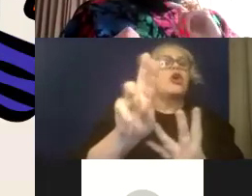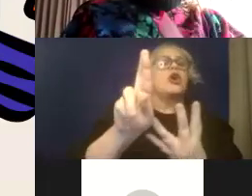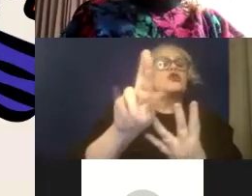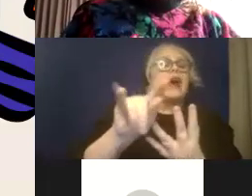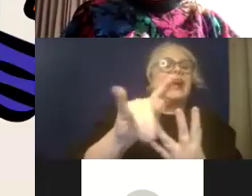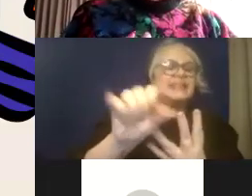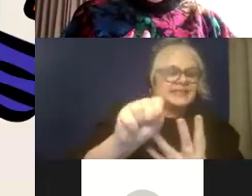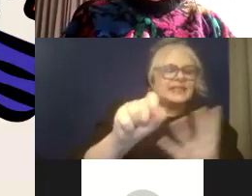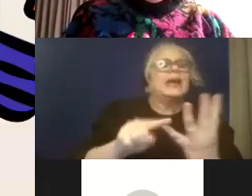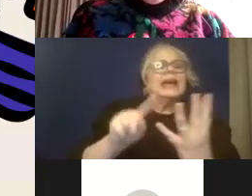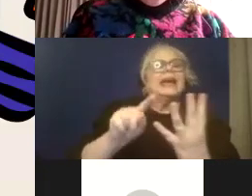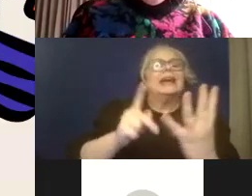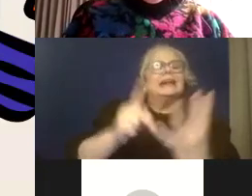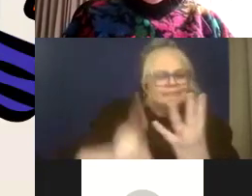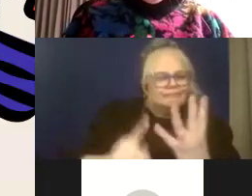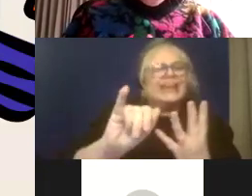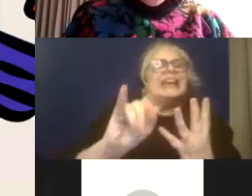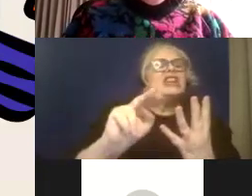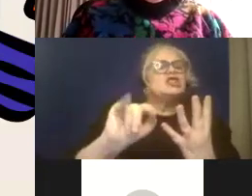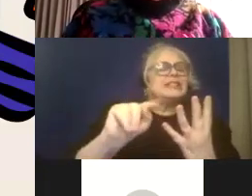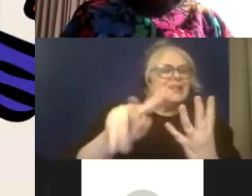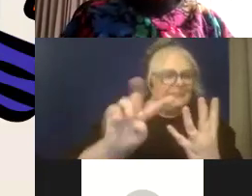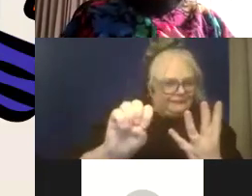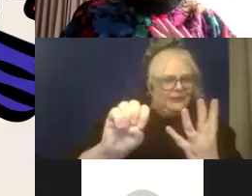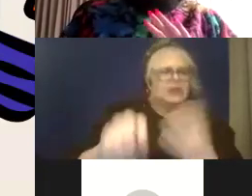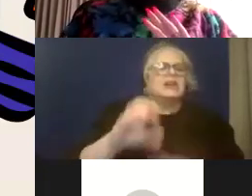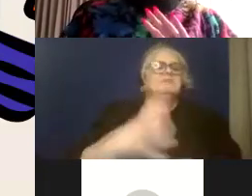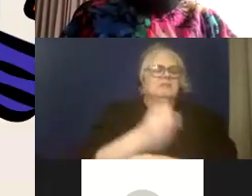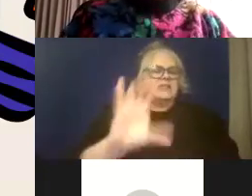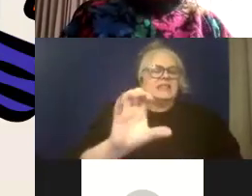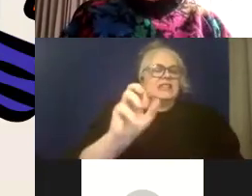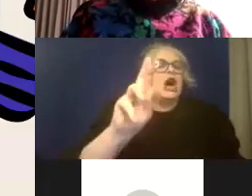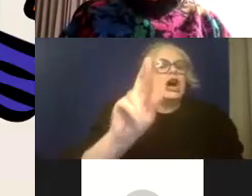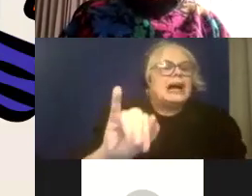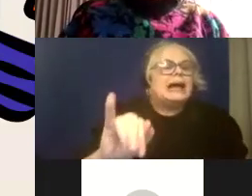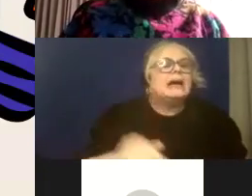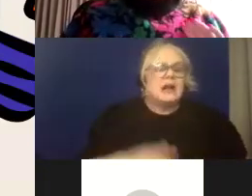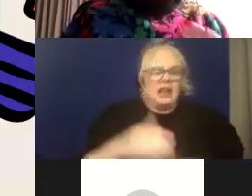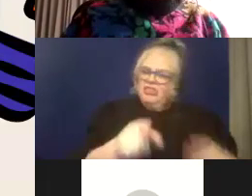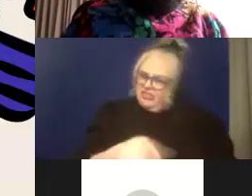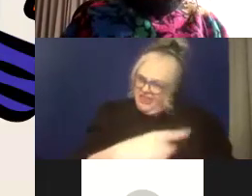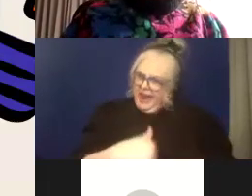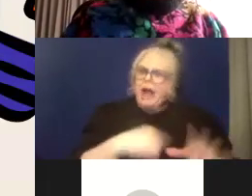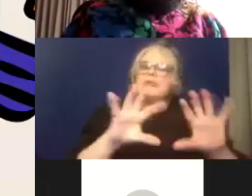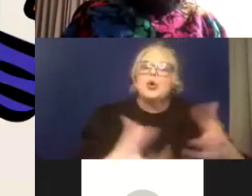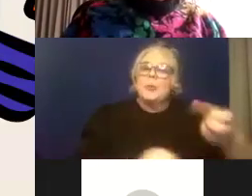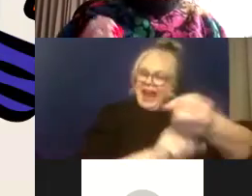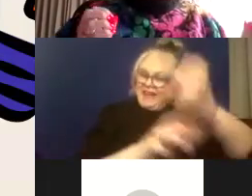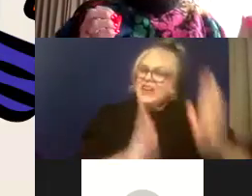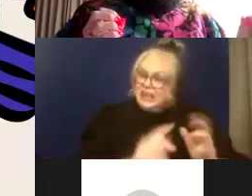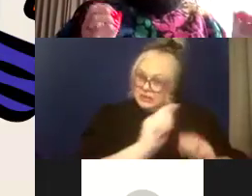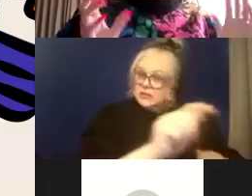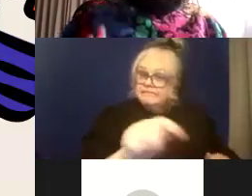They can also help advocates that have questions as well. It's a free helpline for folks to get information and